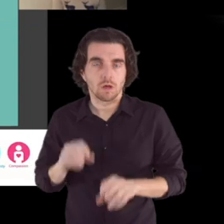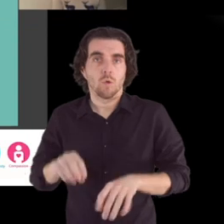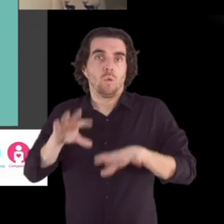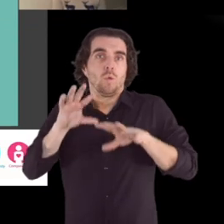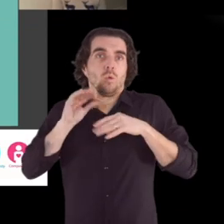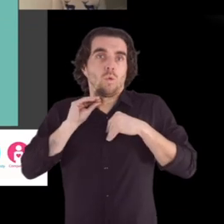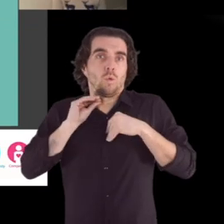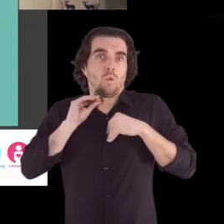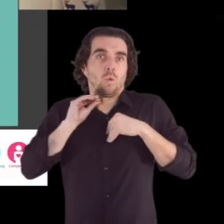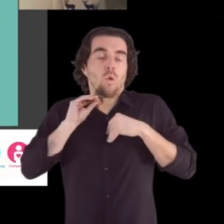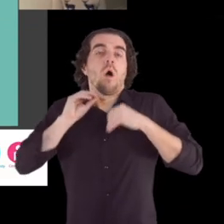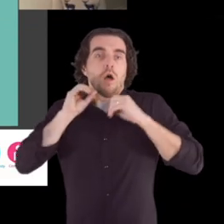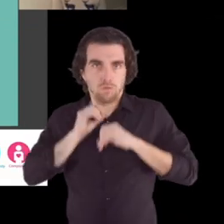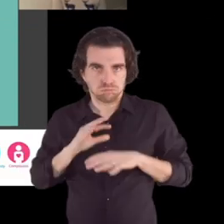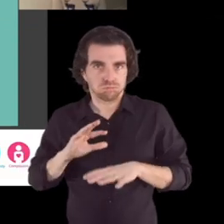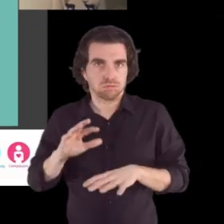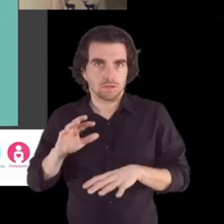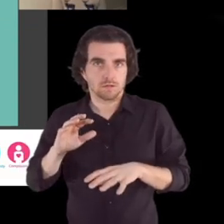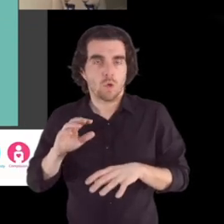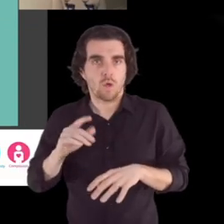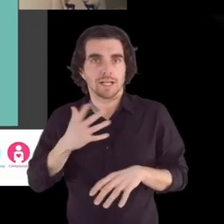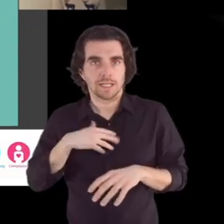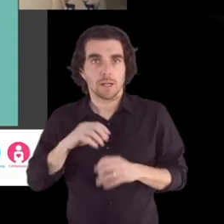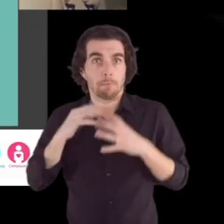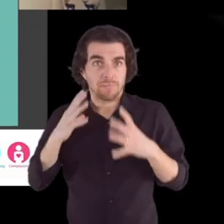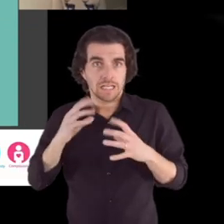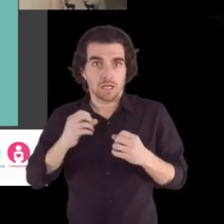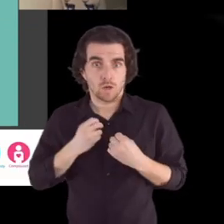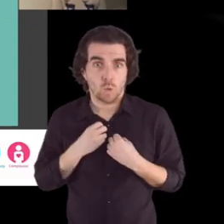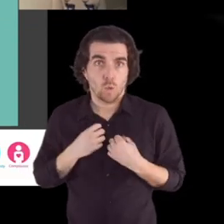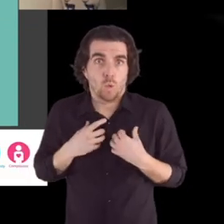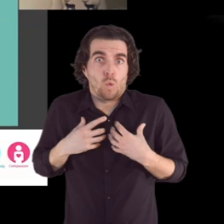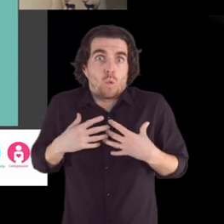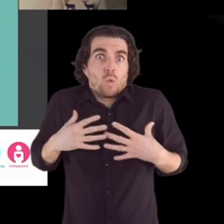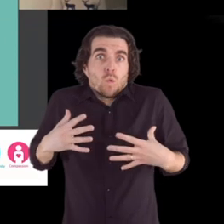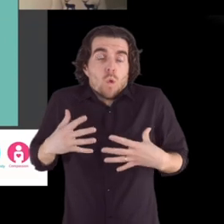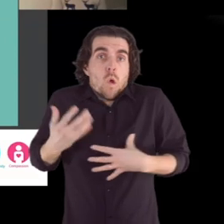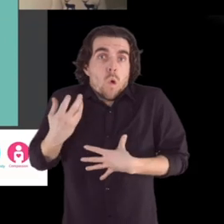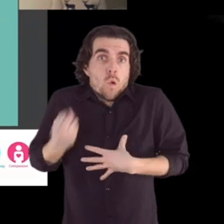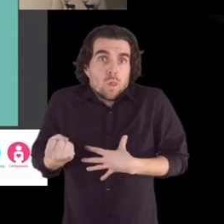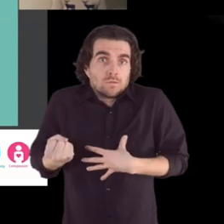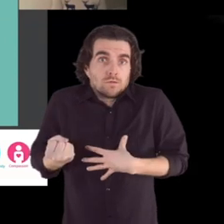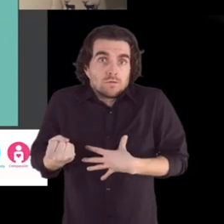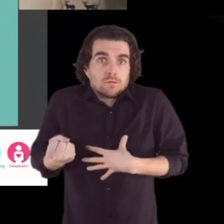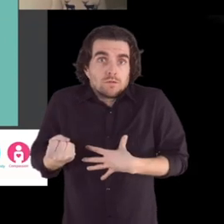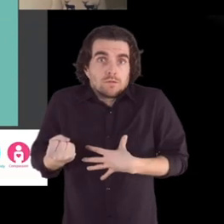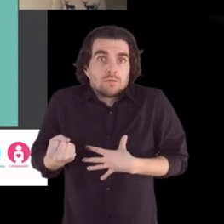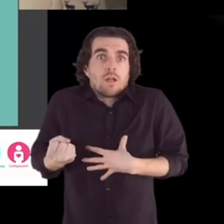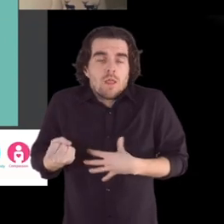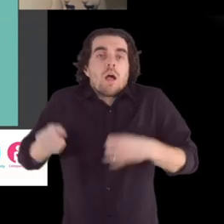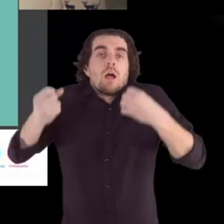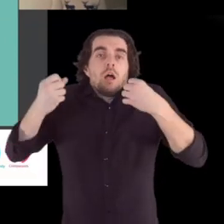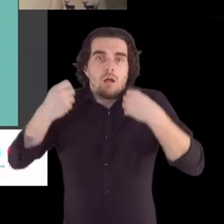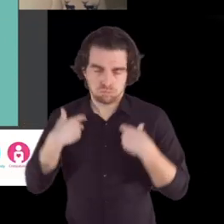nose and holding it for 3, 2, 1. Big exhale,